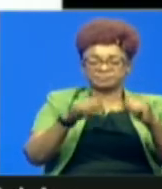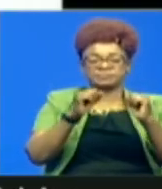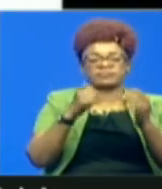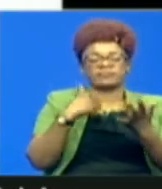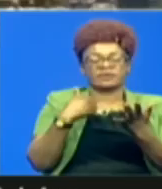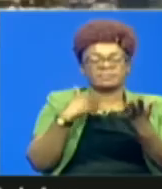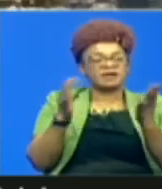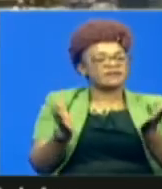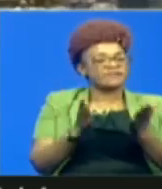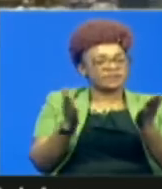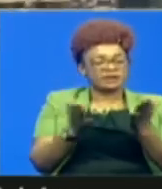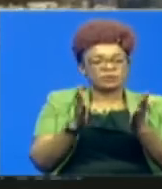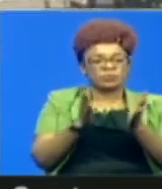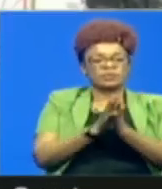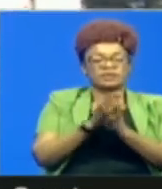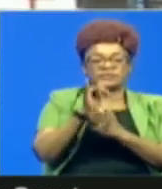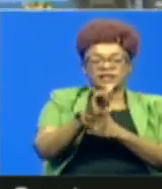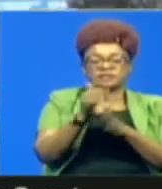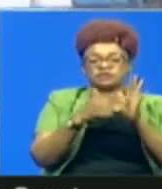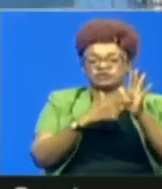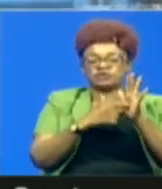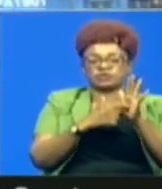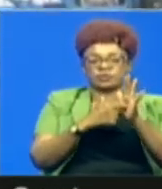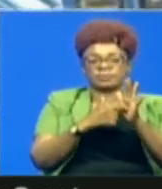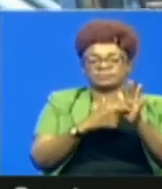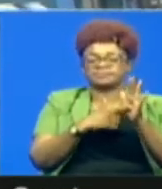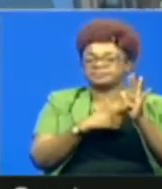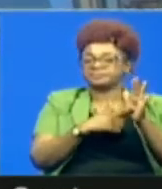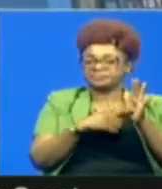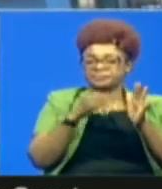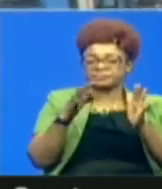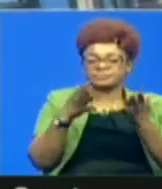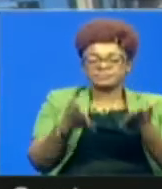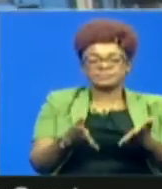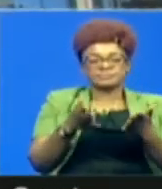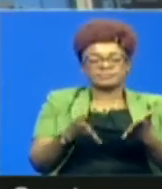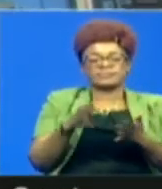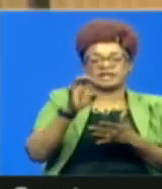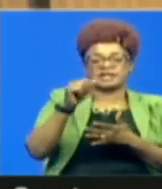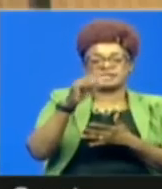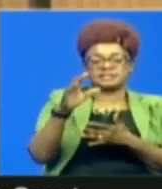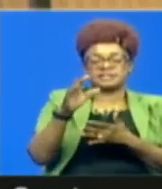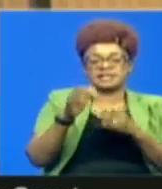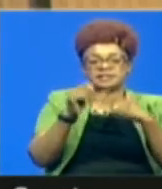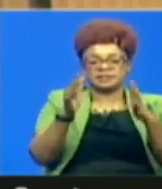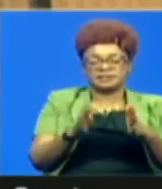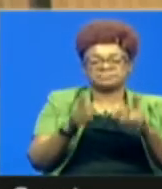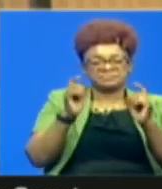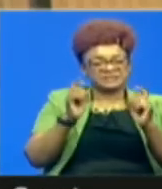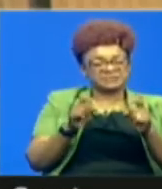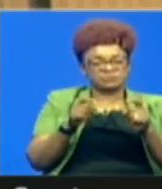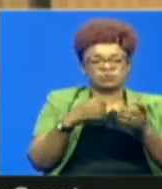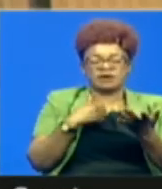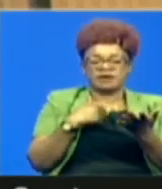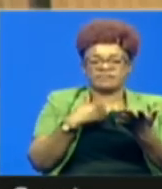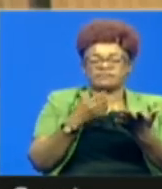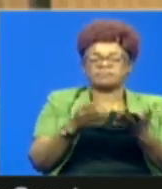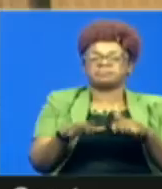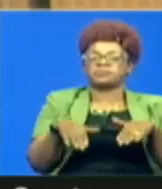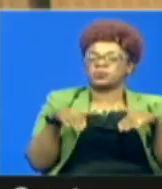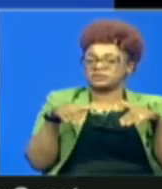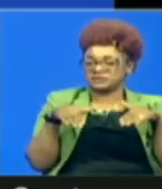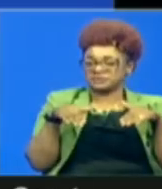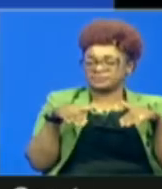affair, with the Brexit showing signs of being a rudderless ship at present. The EAC leaders seem to have opted to play a waiting game.